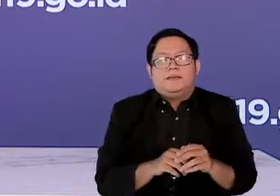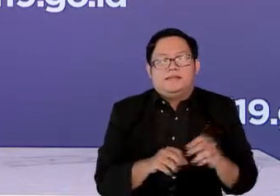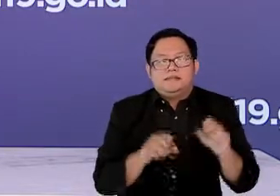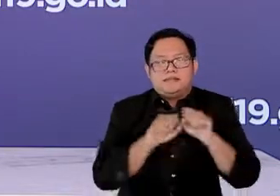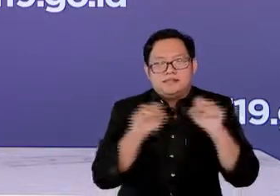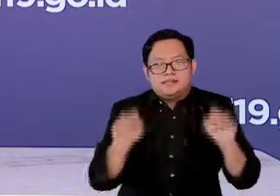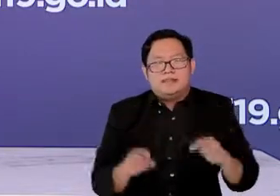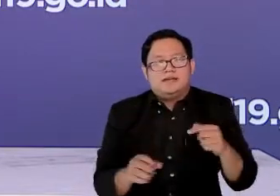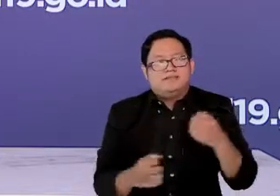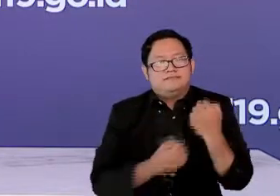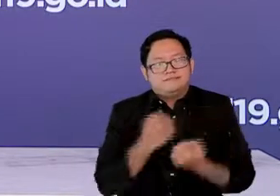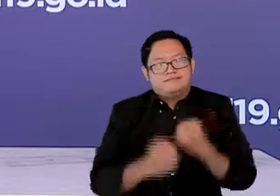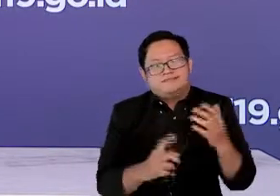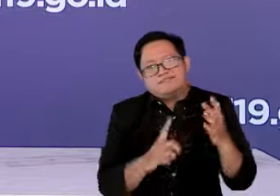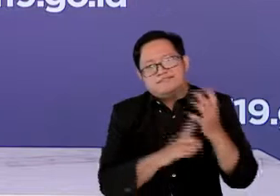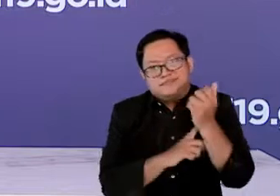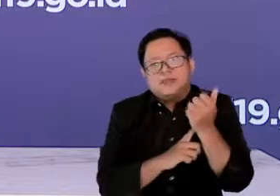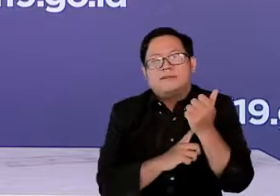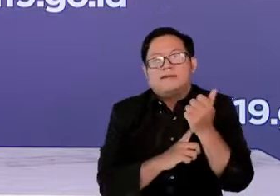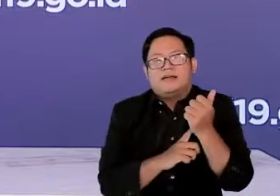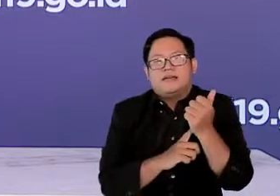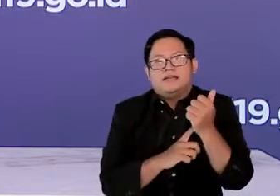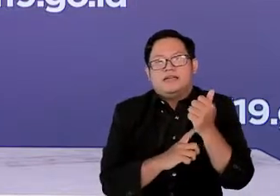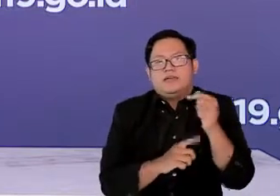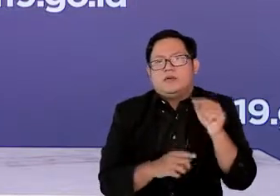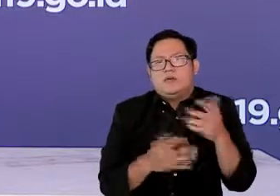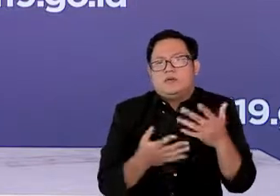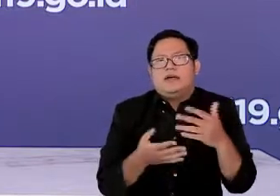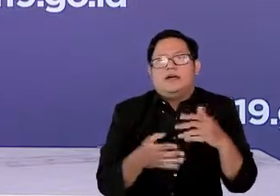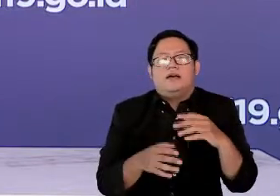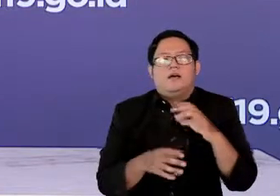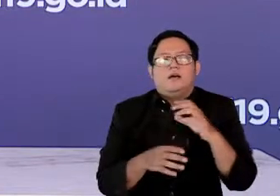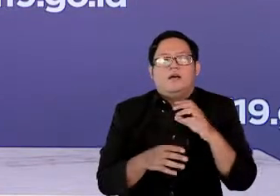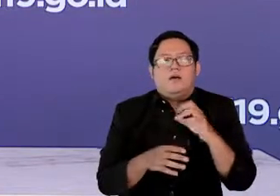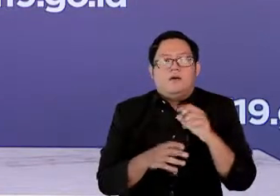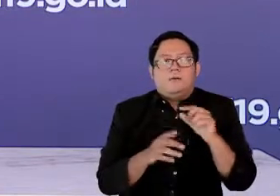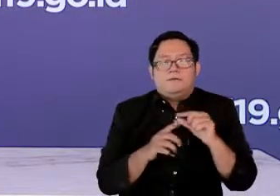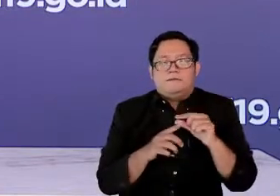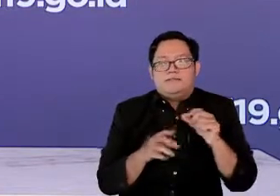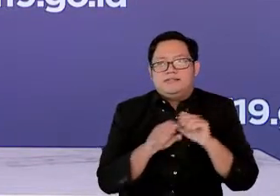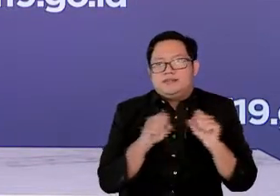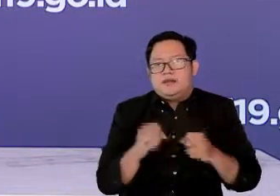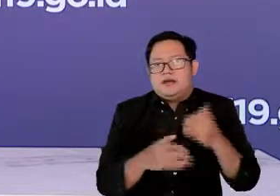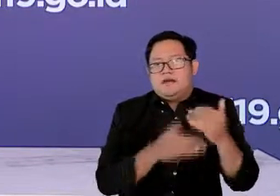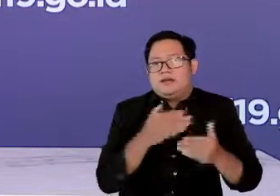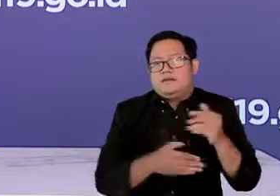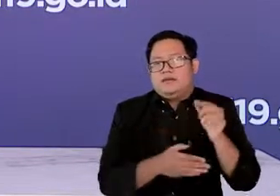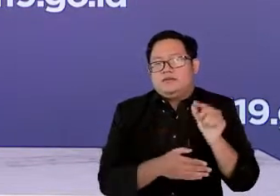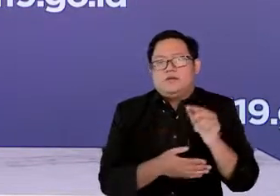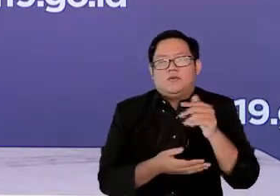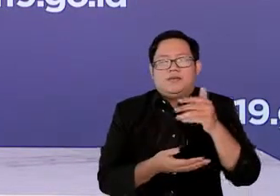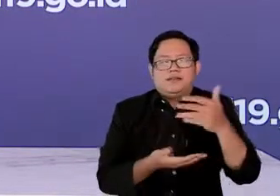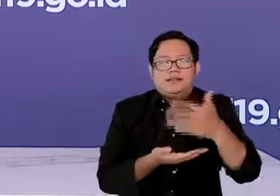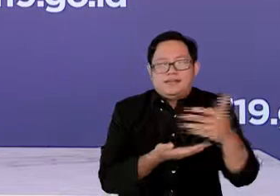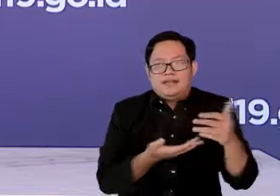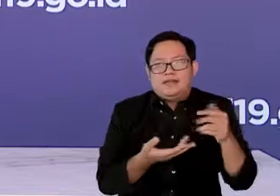achieve, which is interoperable systems in terms of data entry and reporting